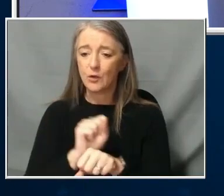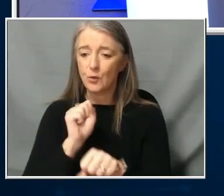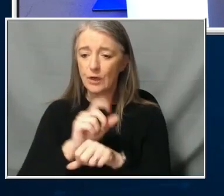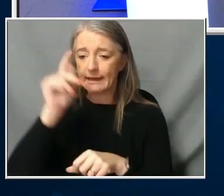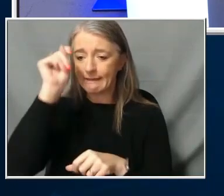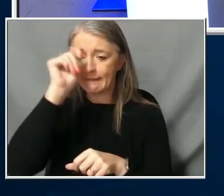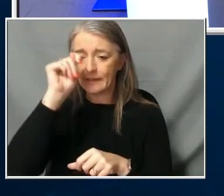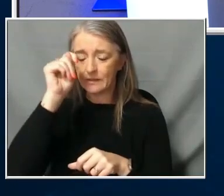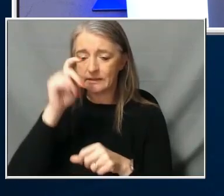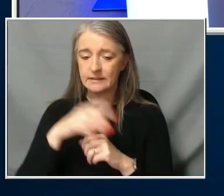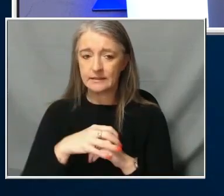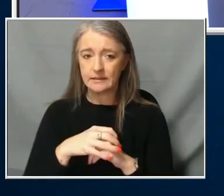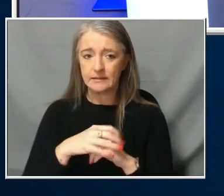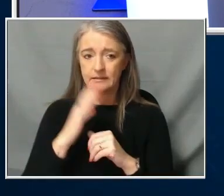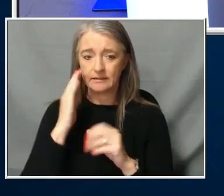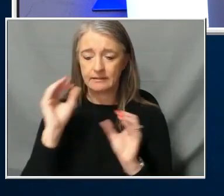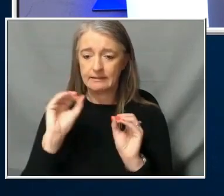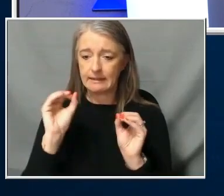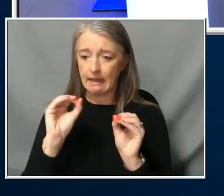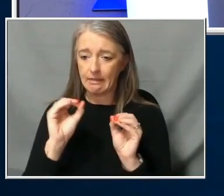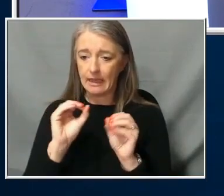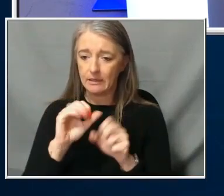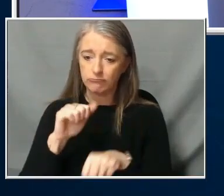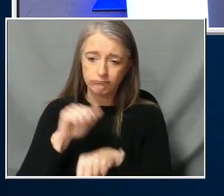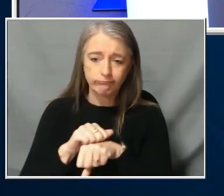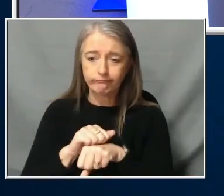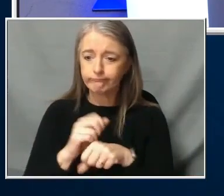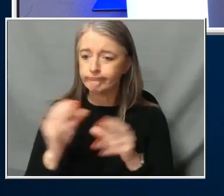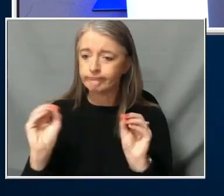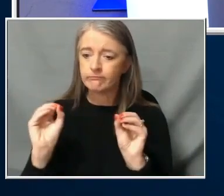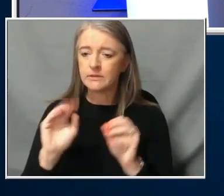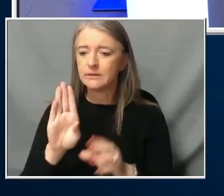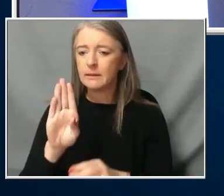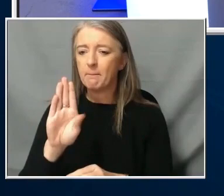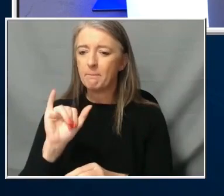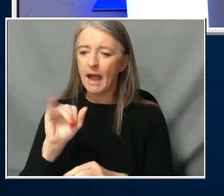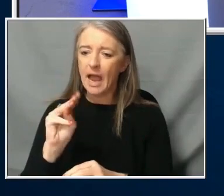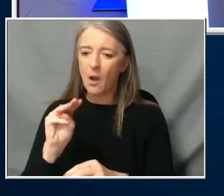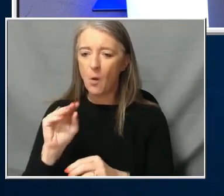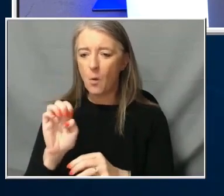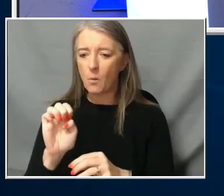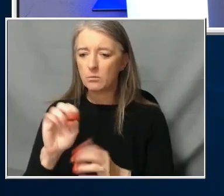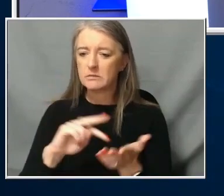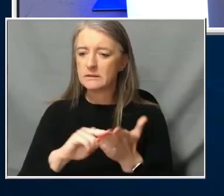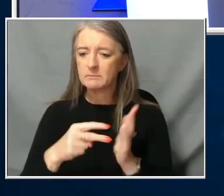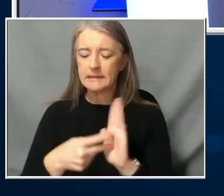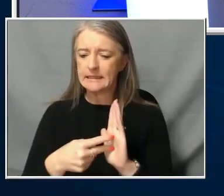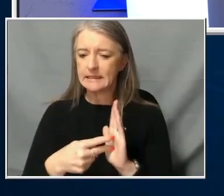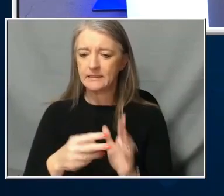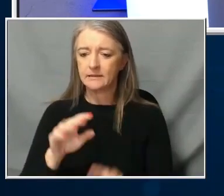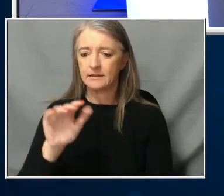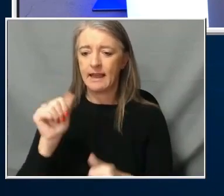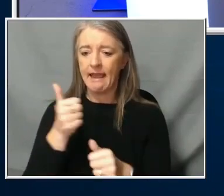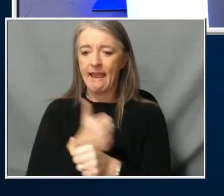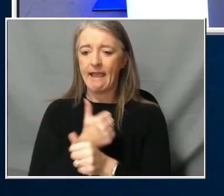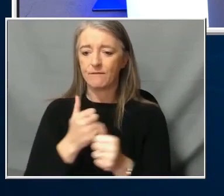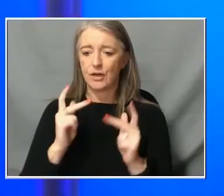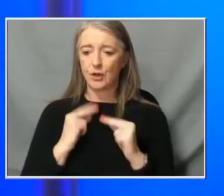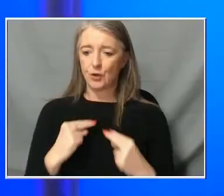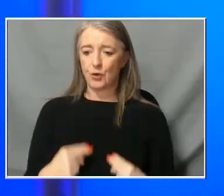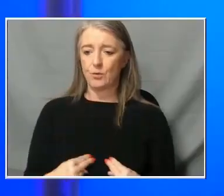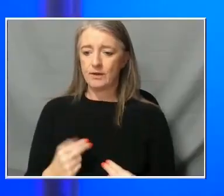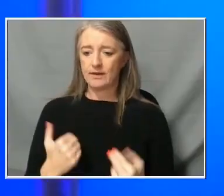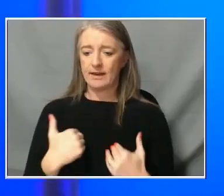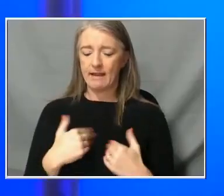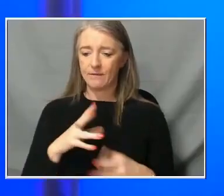know nothing concrete, but when you say biomes, what would that be? So every human being has their